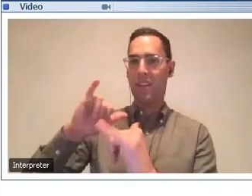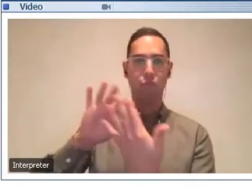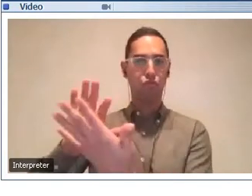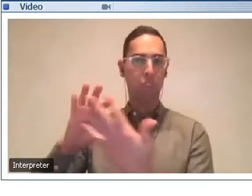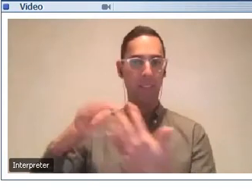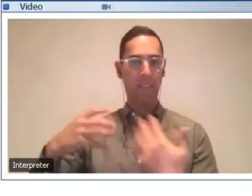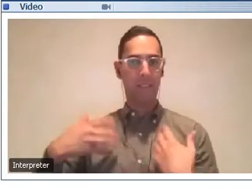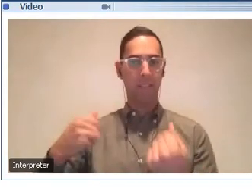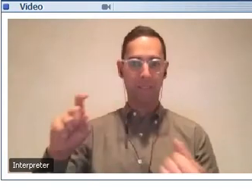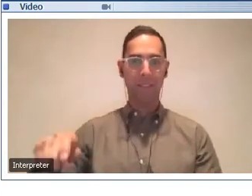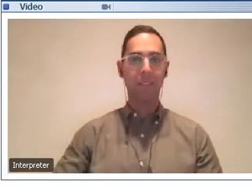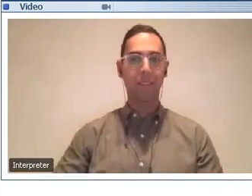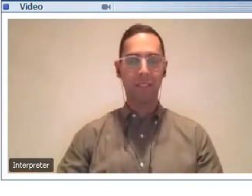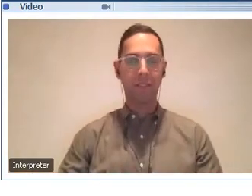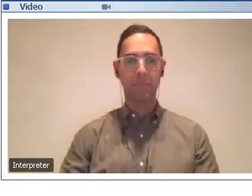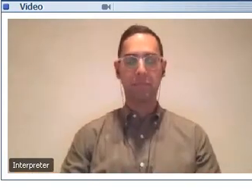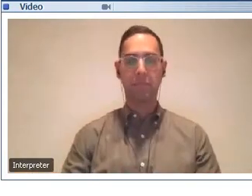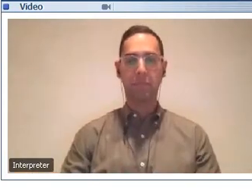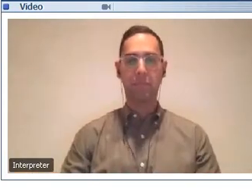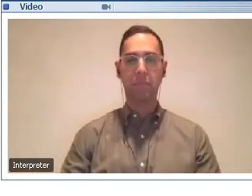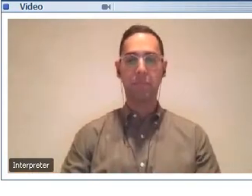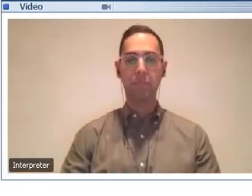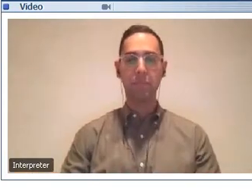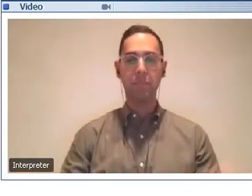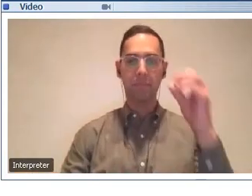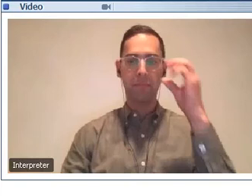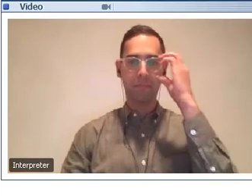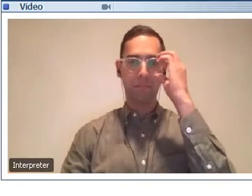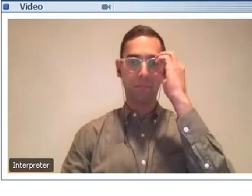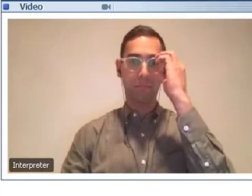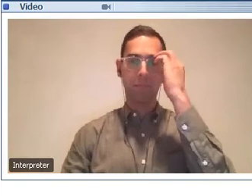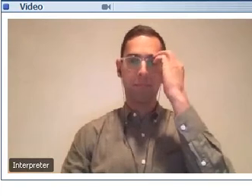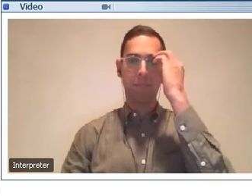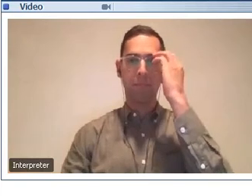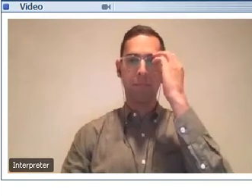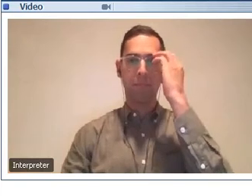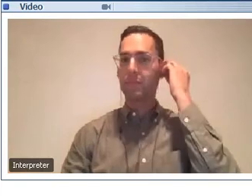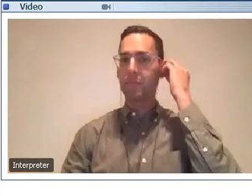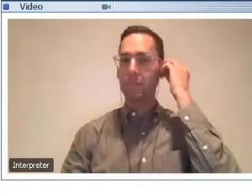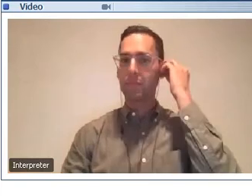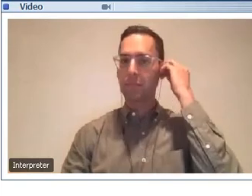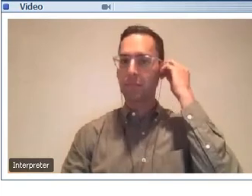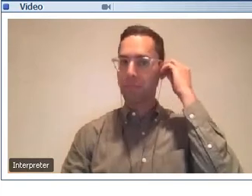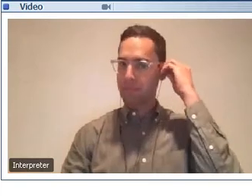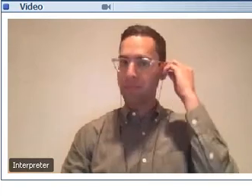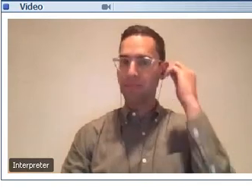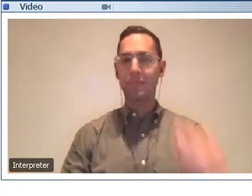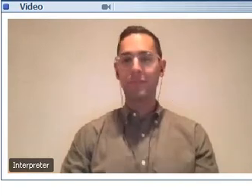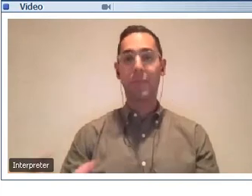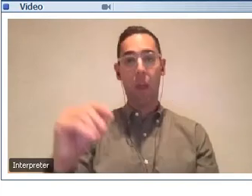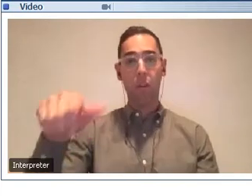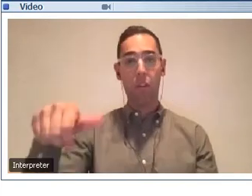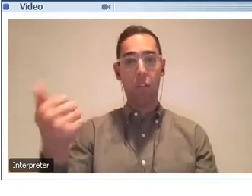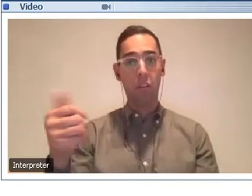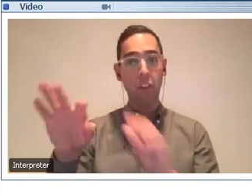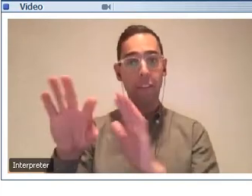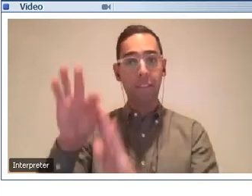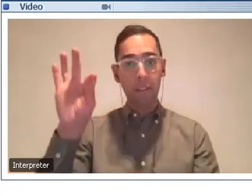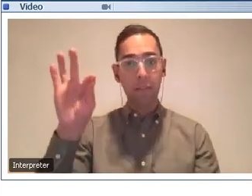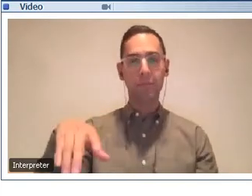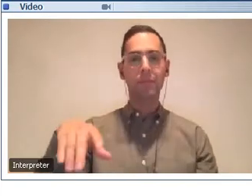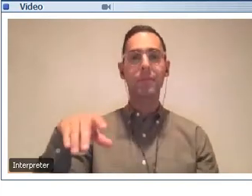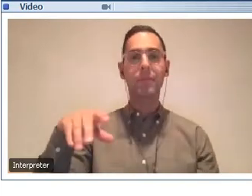segue into our other findings, which is that paid family and medical leave boosts economic